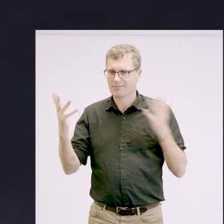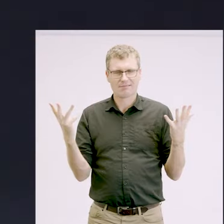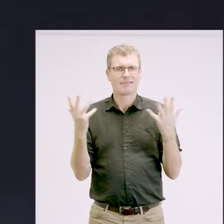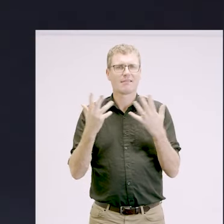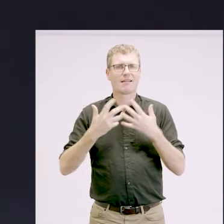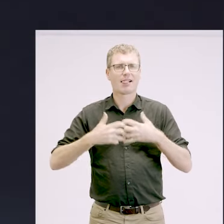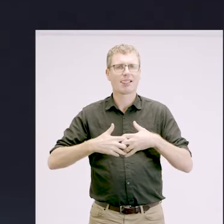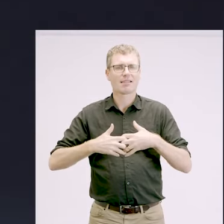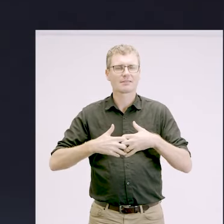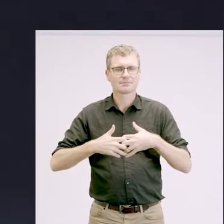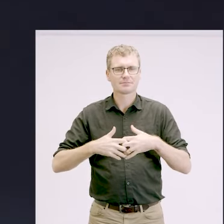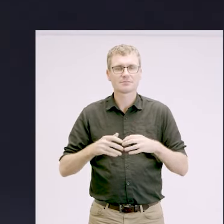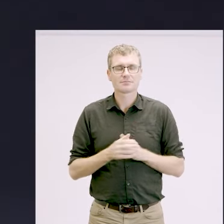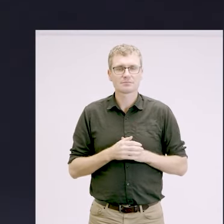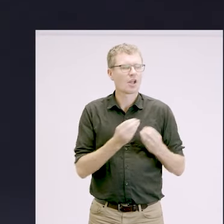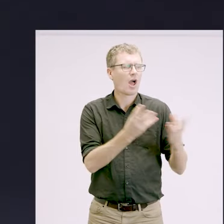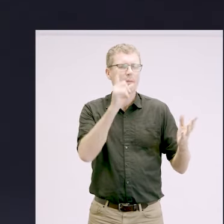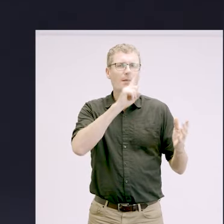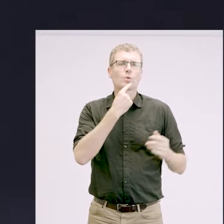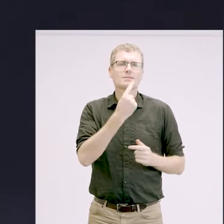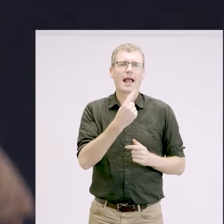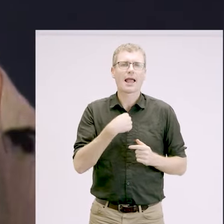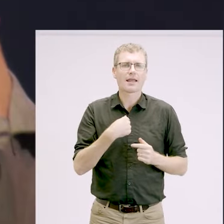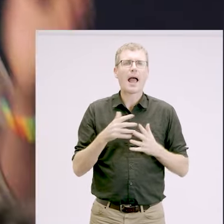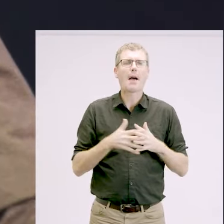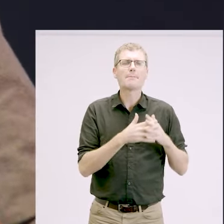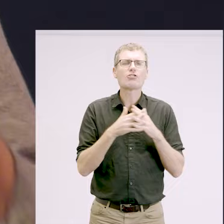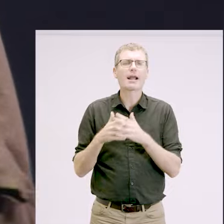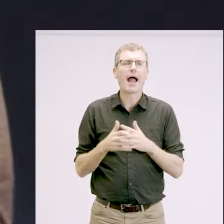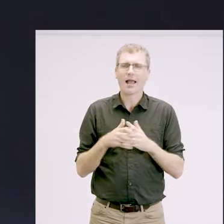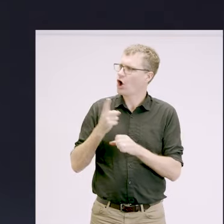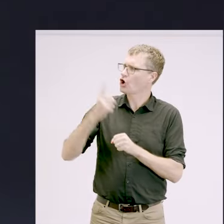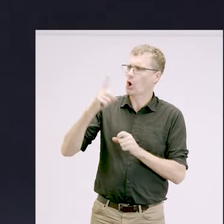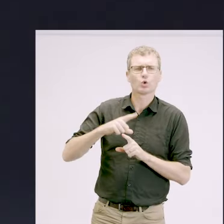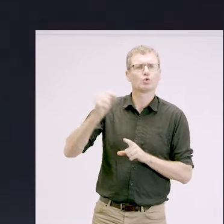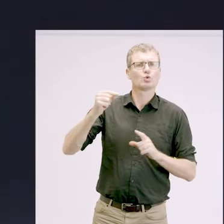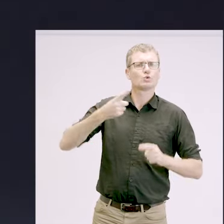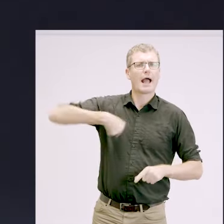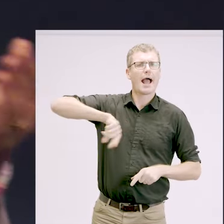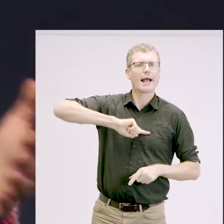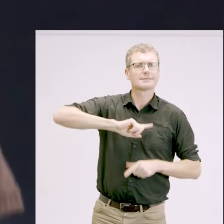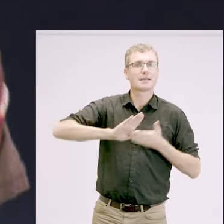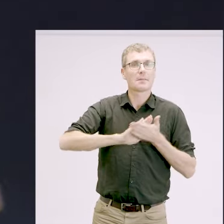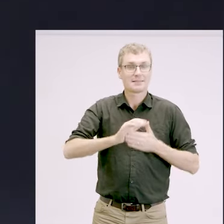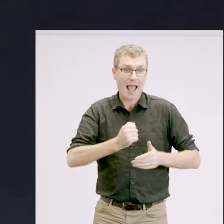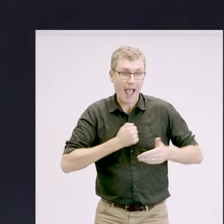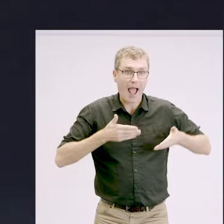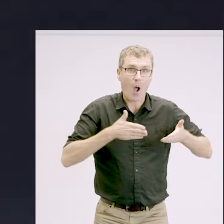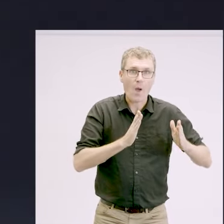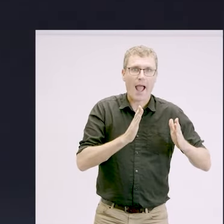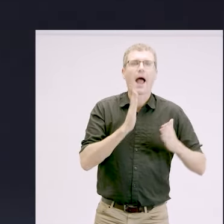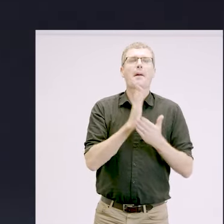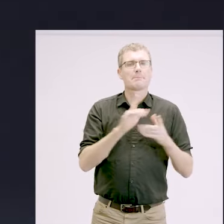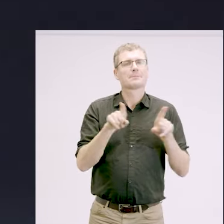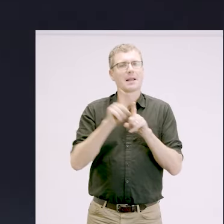nation and the gospel, right? Lots and lots of people want to say that the United States is a chosen Christian nation and therefore the interests of the